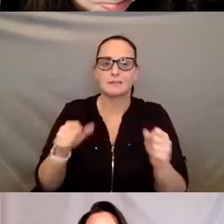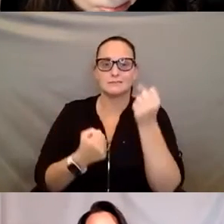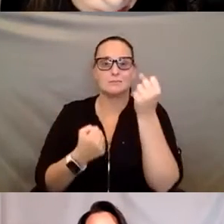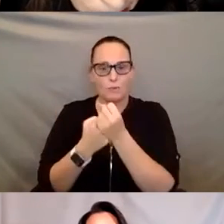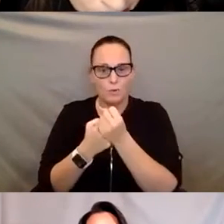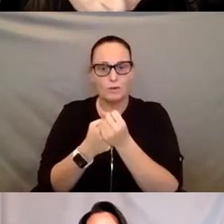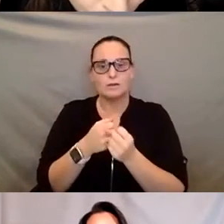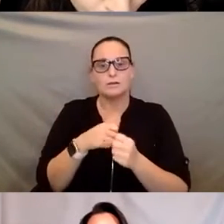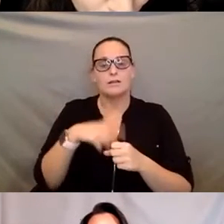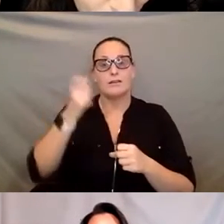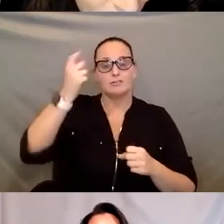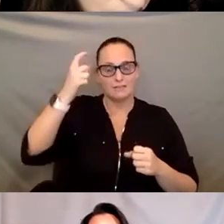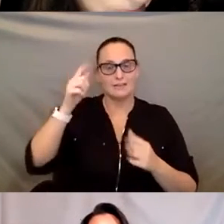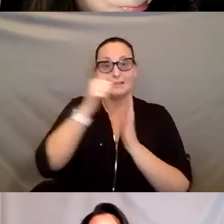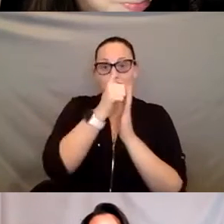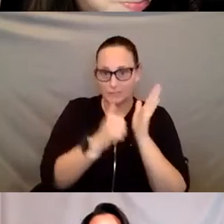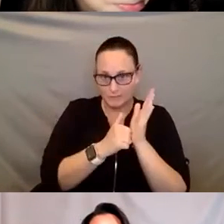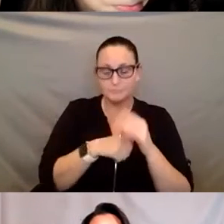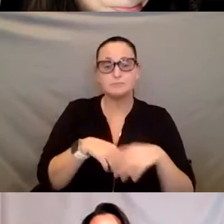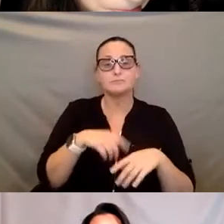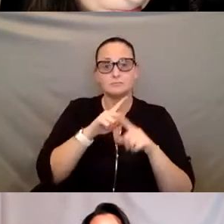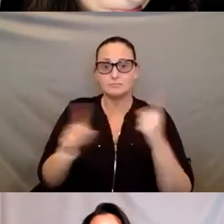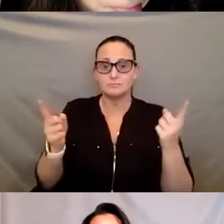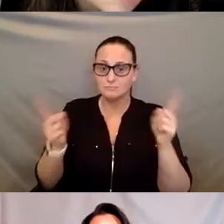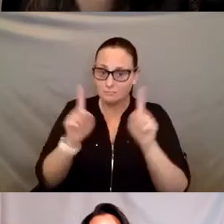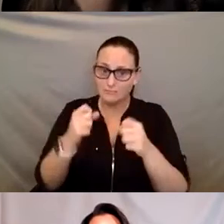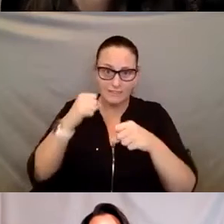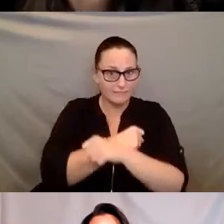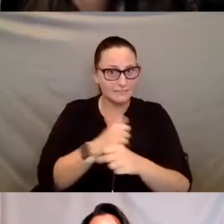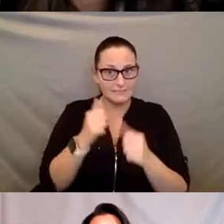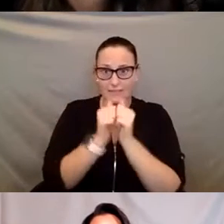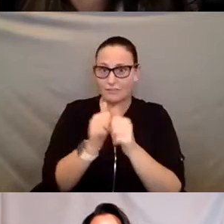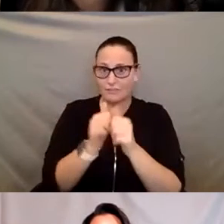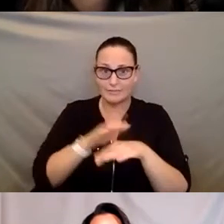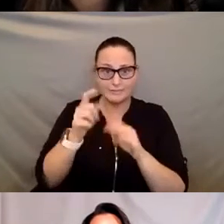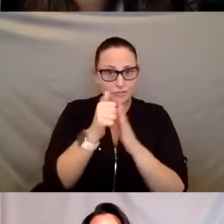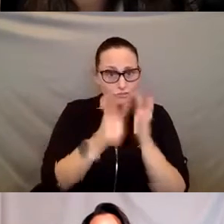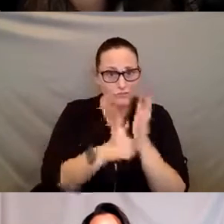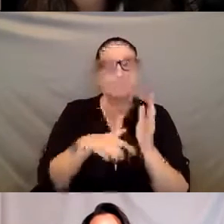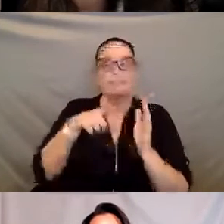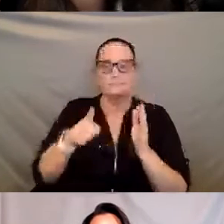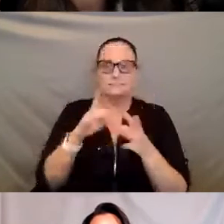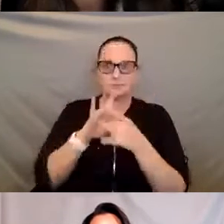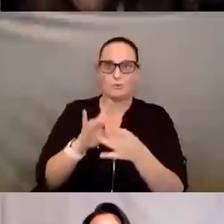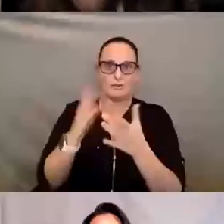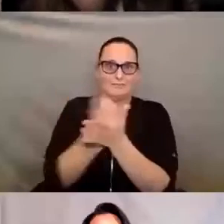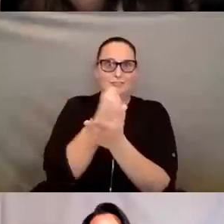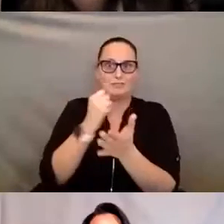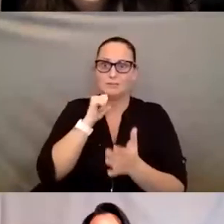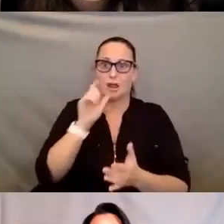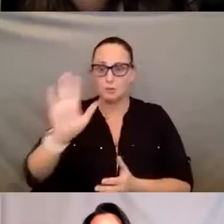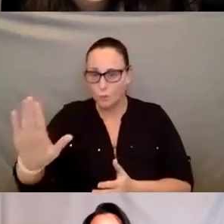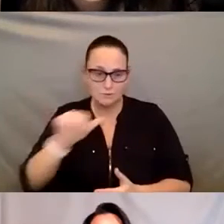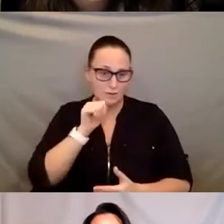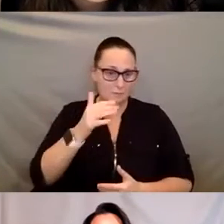support and understand the agenda, but stand side by side and fight together on this agenda. This is a joint victory. This is not your victory. It's not